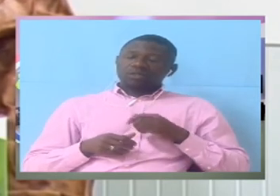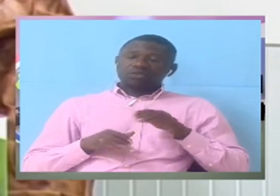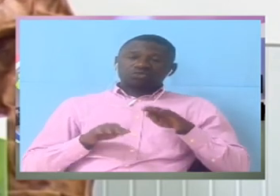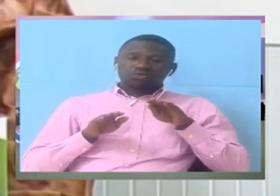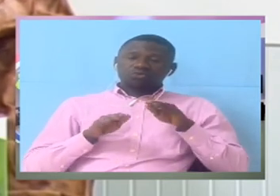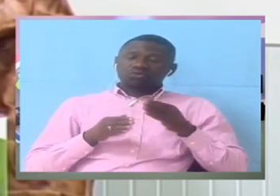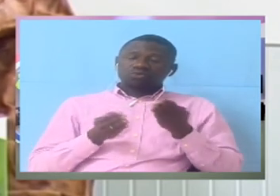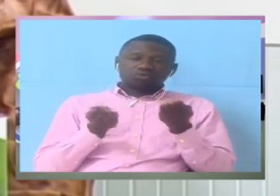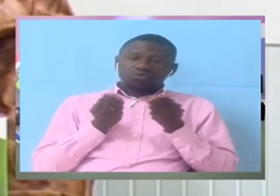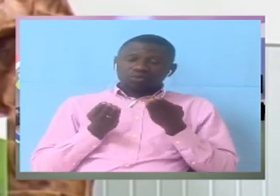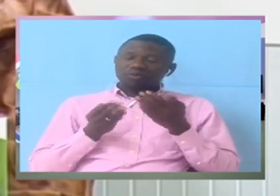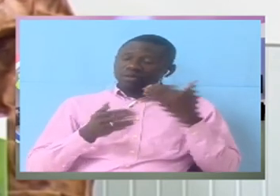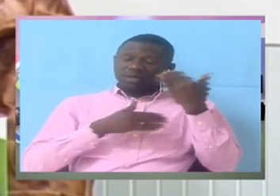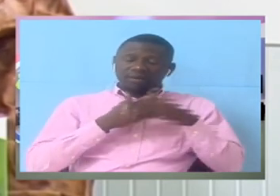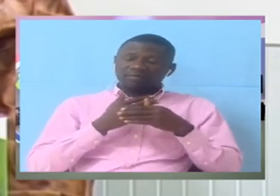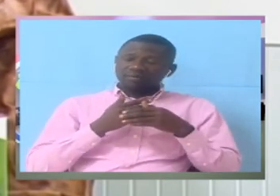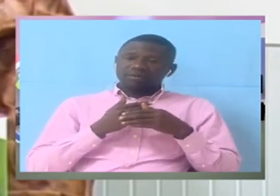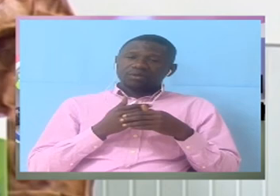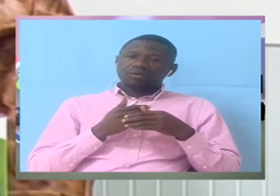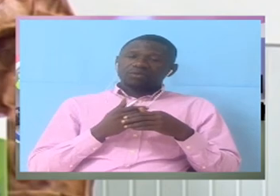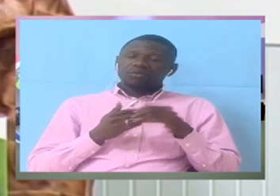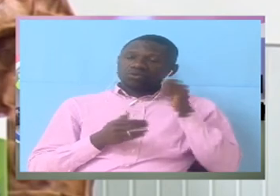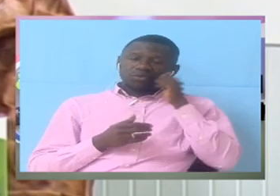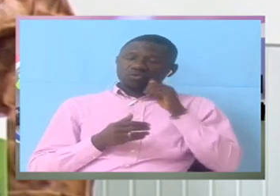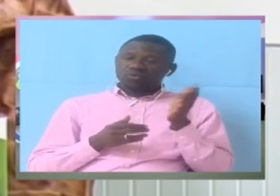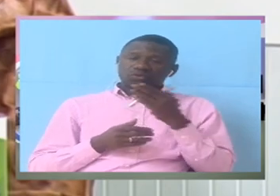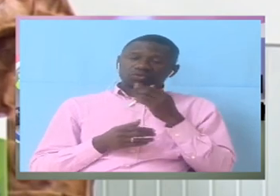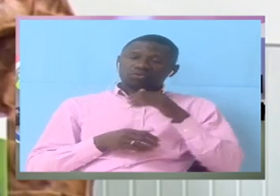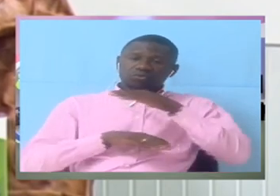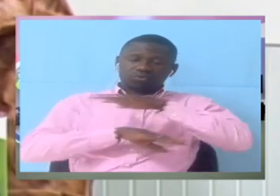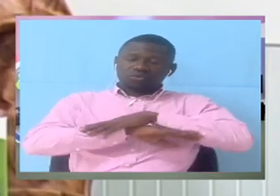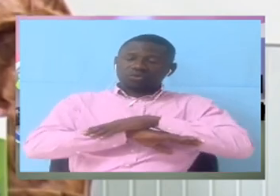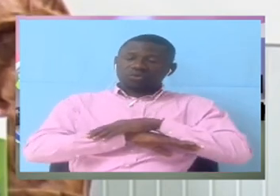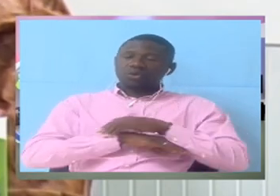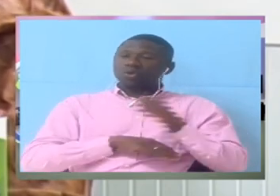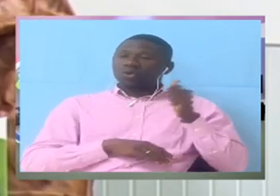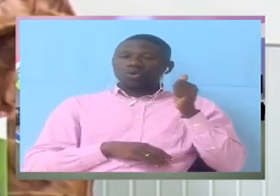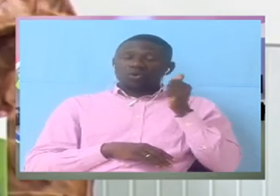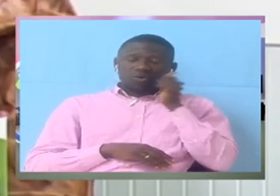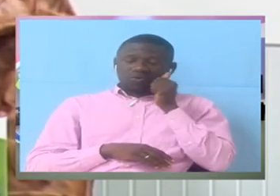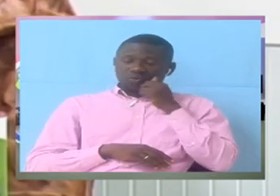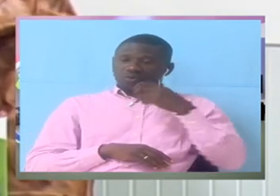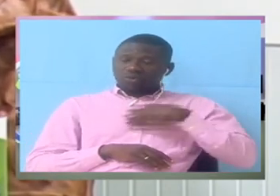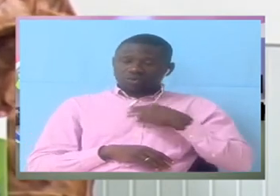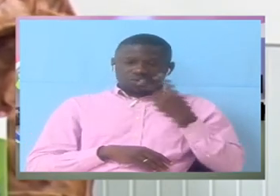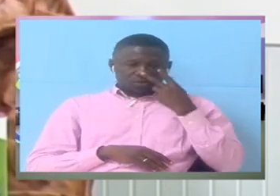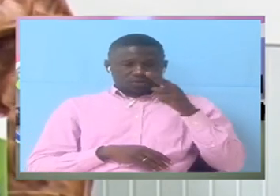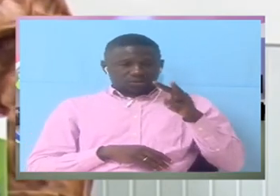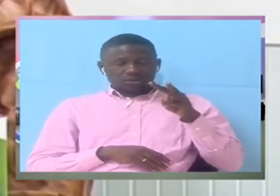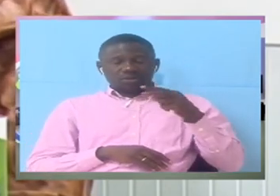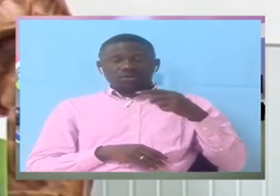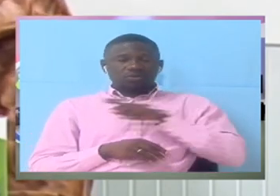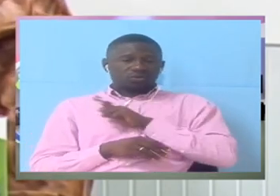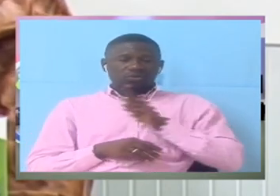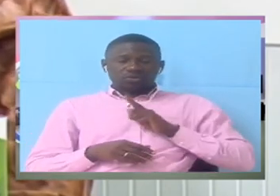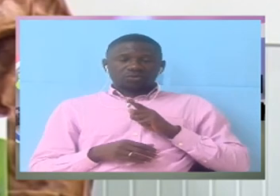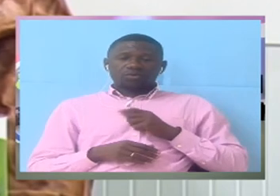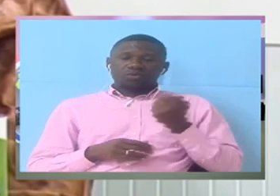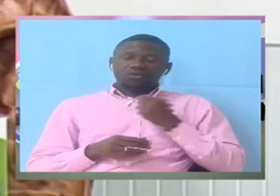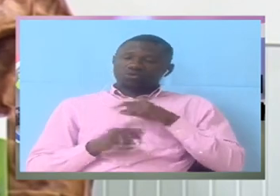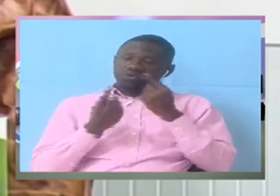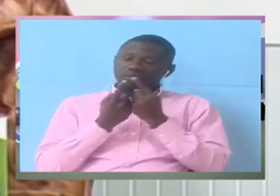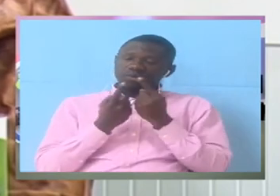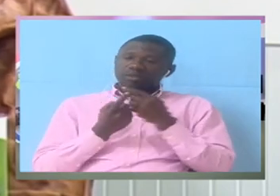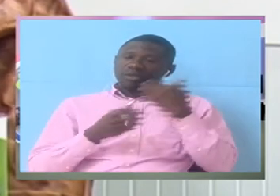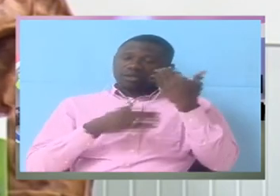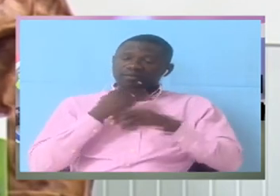the students never would usually not go to school because they always wanted to see us. Because this was something that